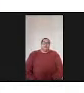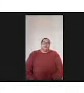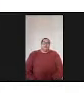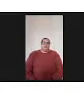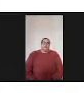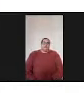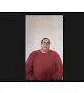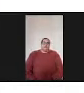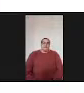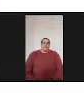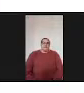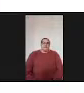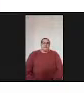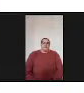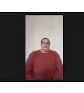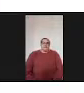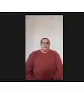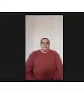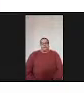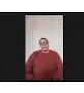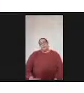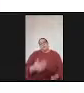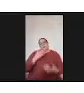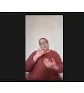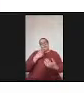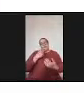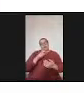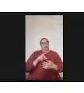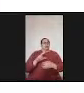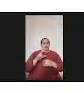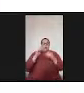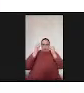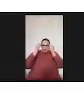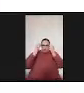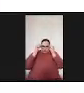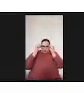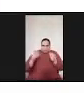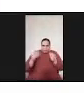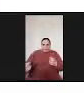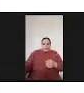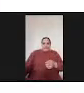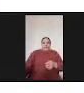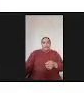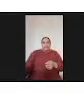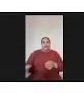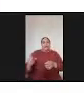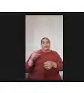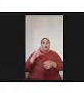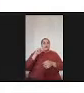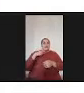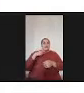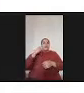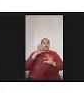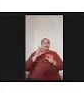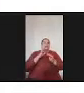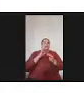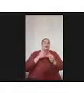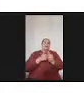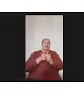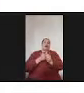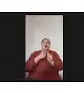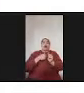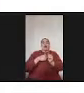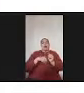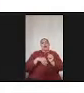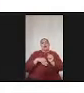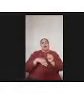Thanks, through you, Chair. No, I think this is following our ProCap stages in